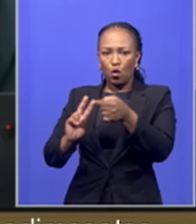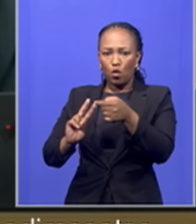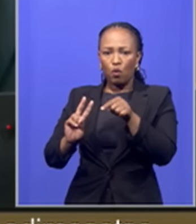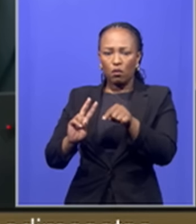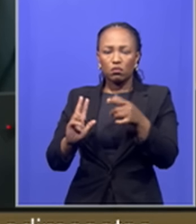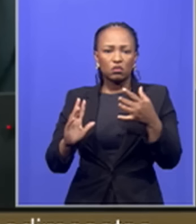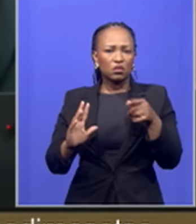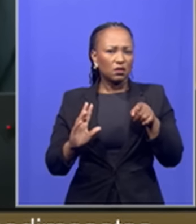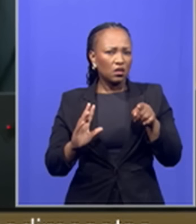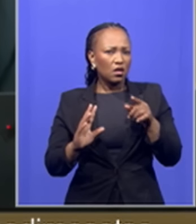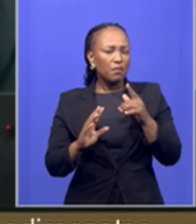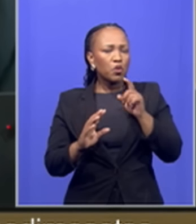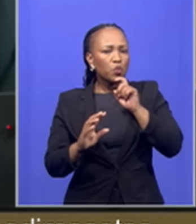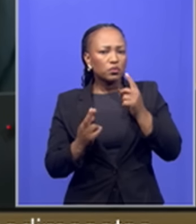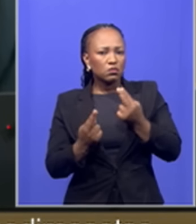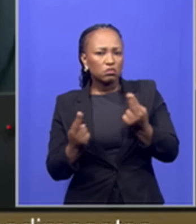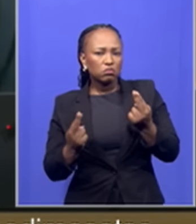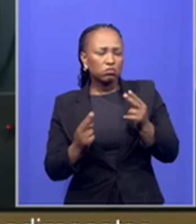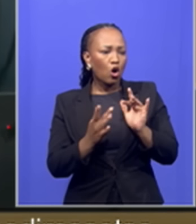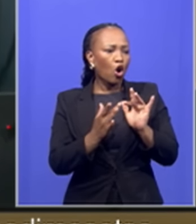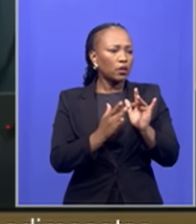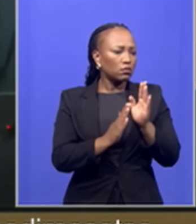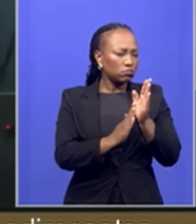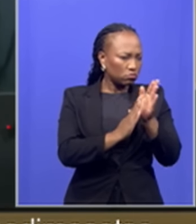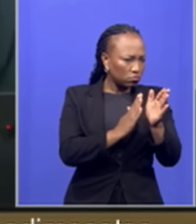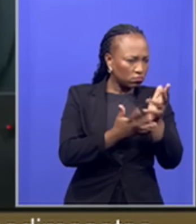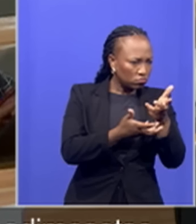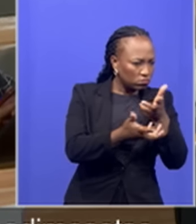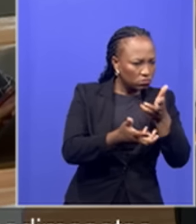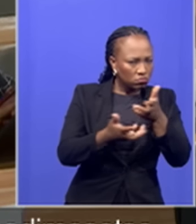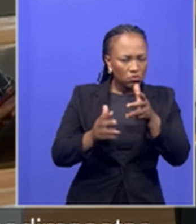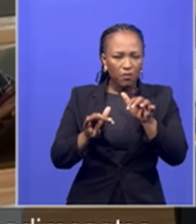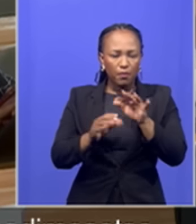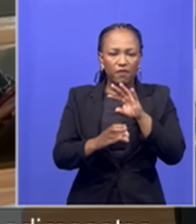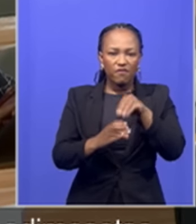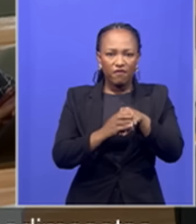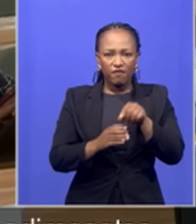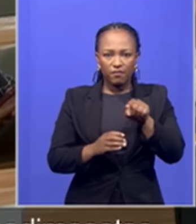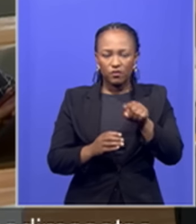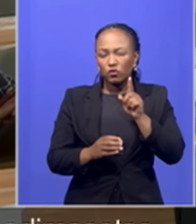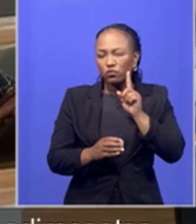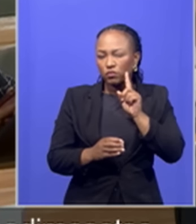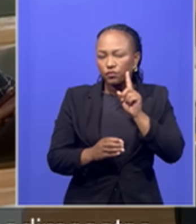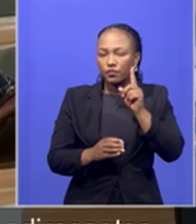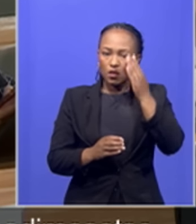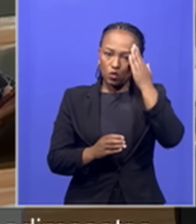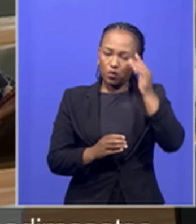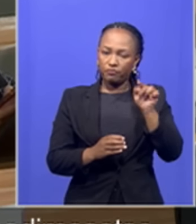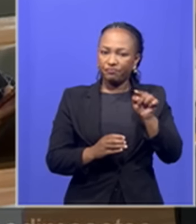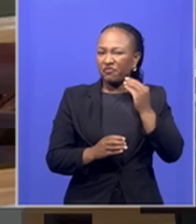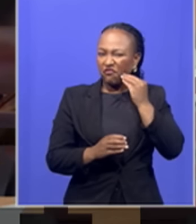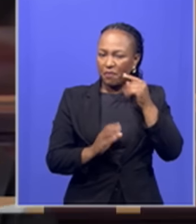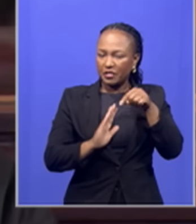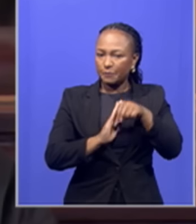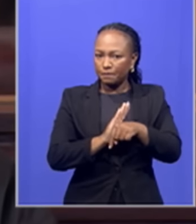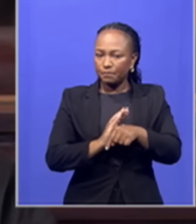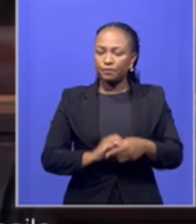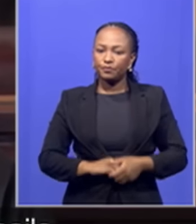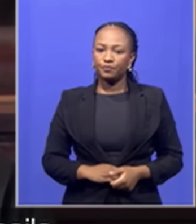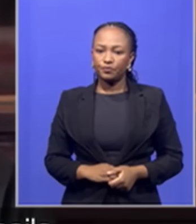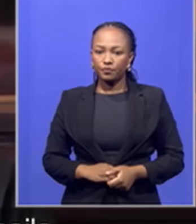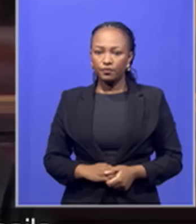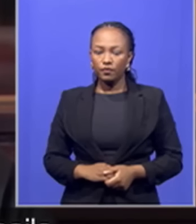mo a neng a dirisa dithata tsa gagwe go ikgolaganya le batlhankedi ka tlhamalalo go batla tshedimosetso. The